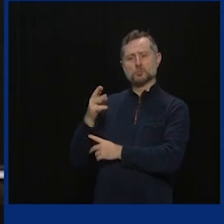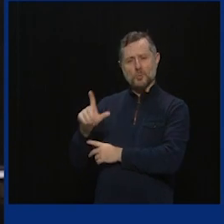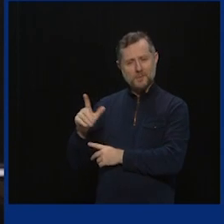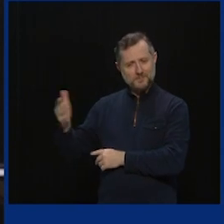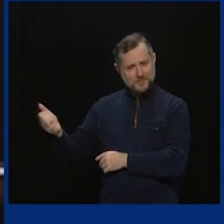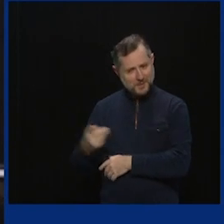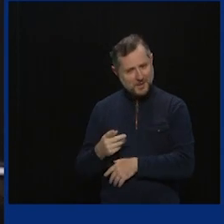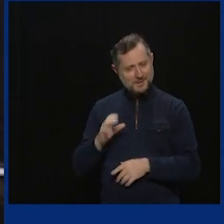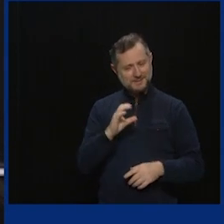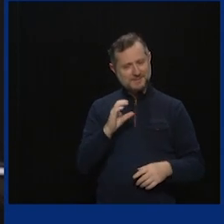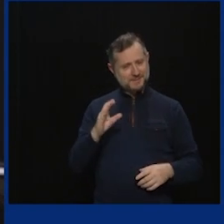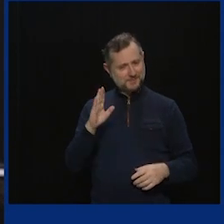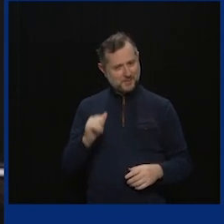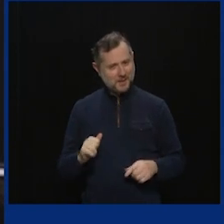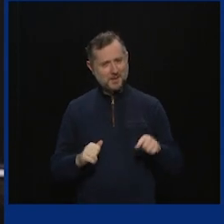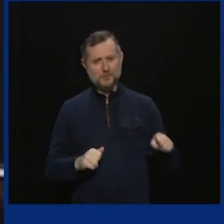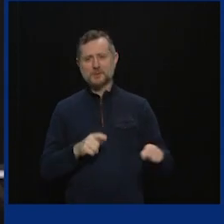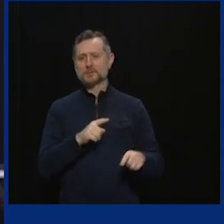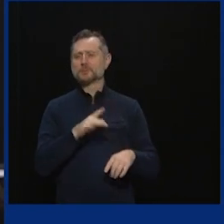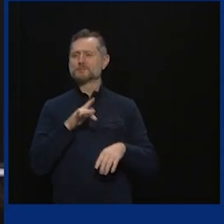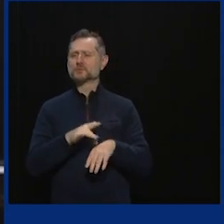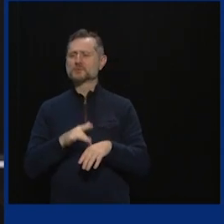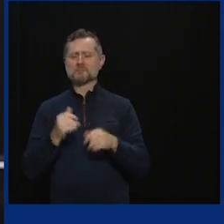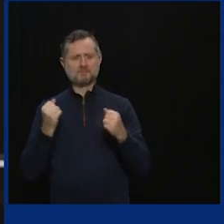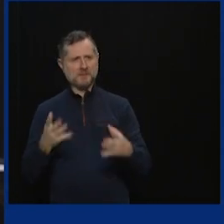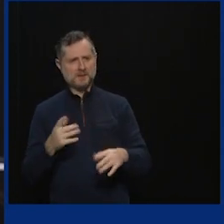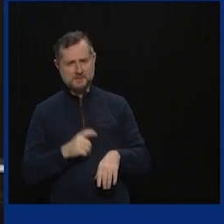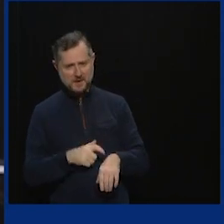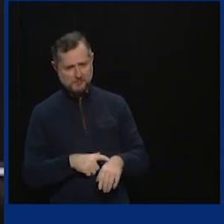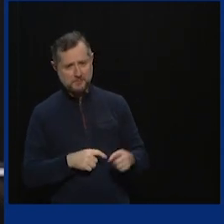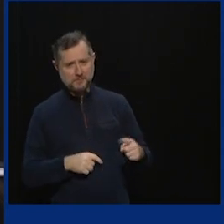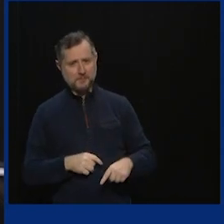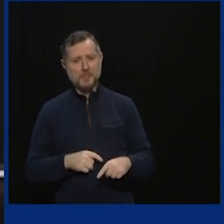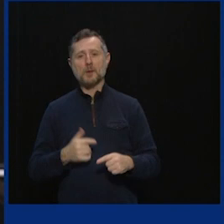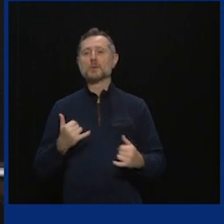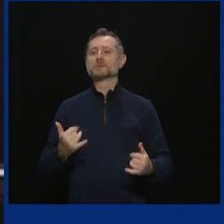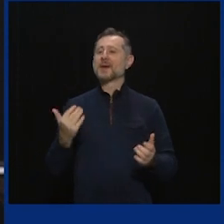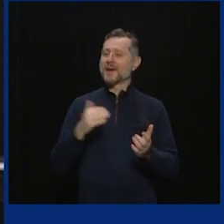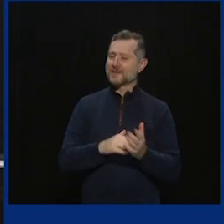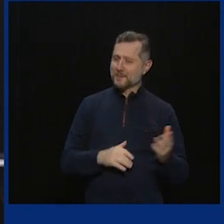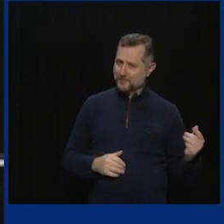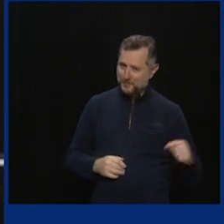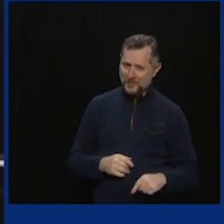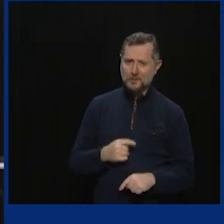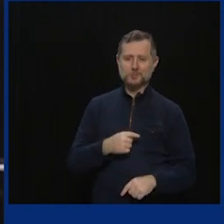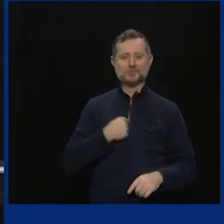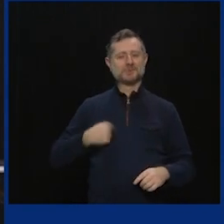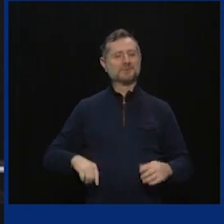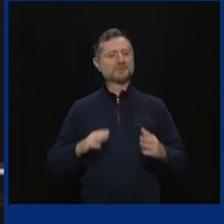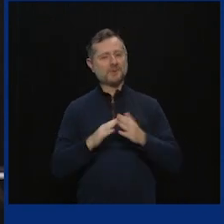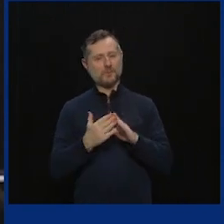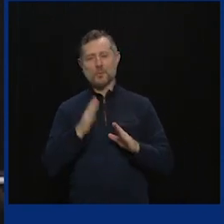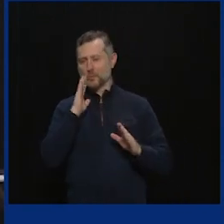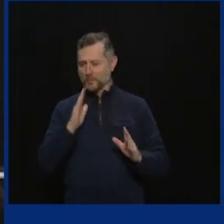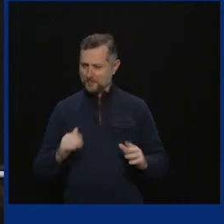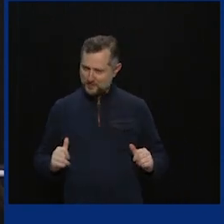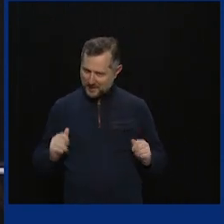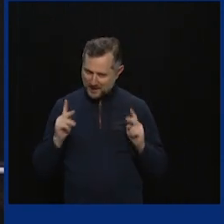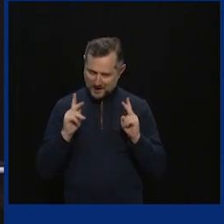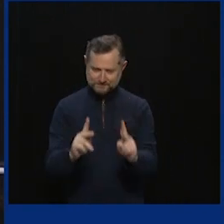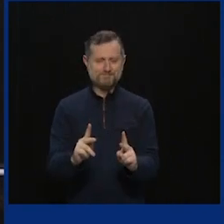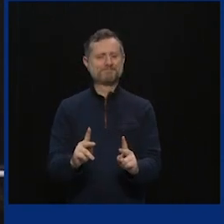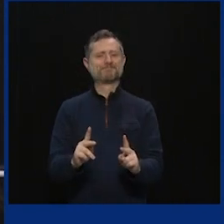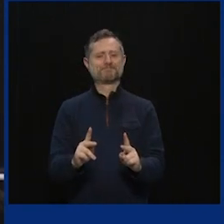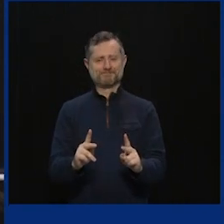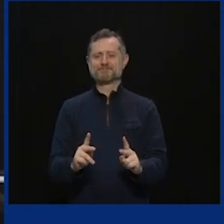have been with us so many times, but today you'll come back. Chinatown will come back. Today is will make